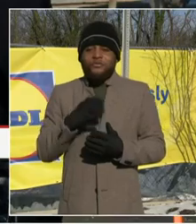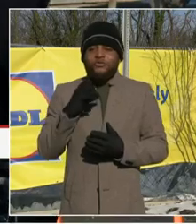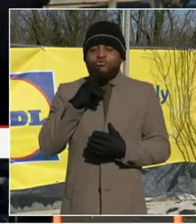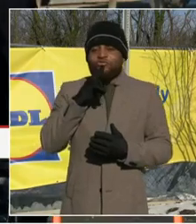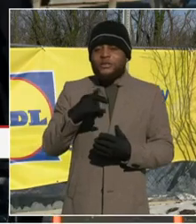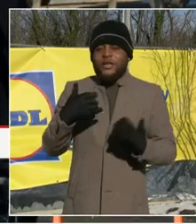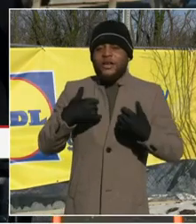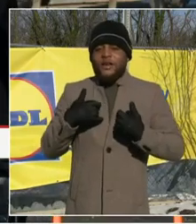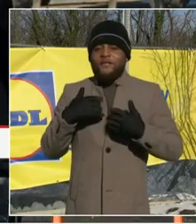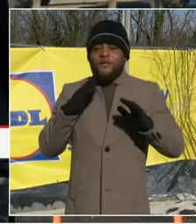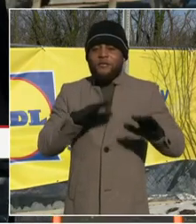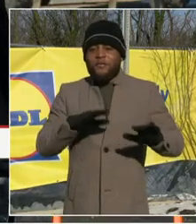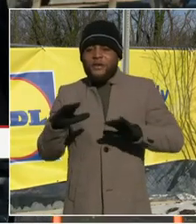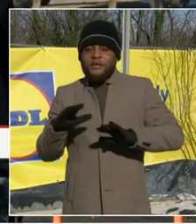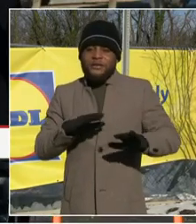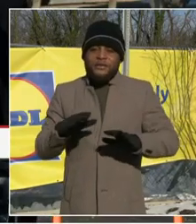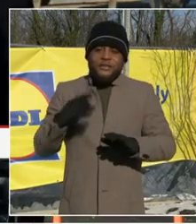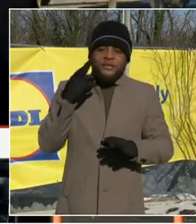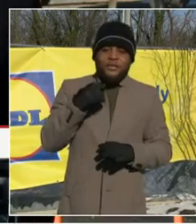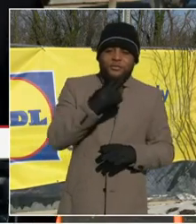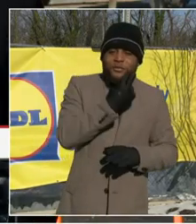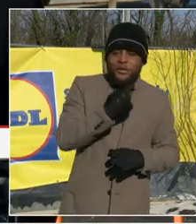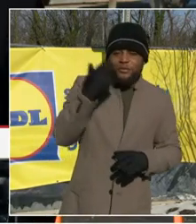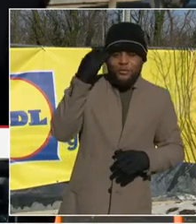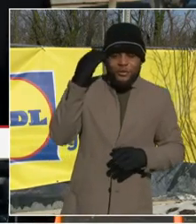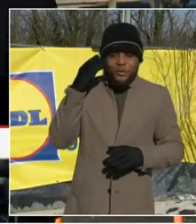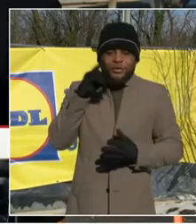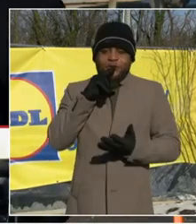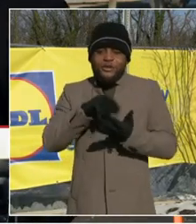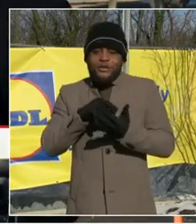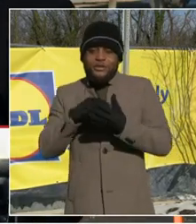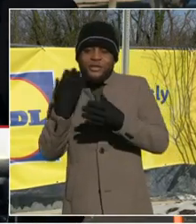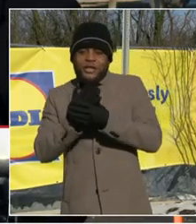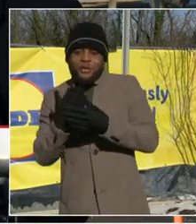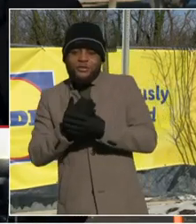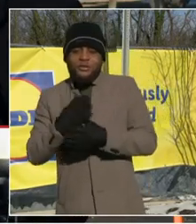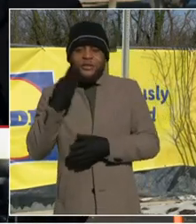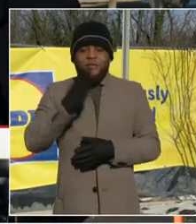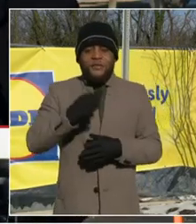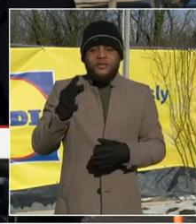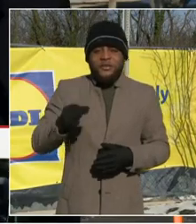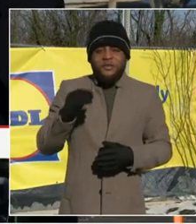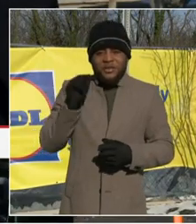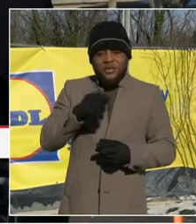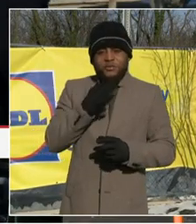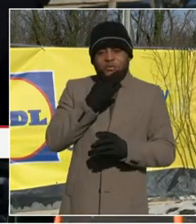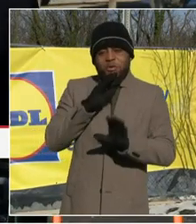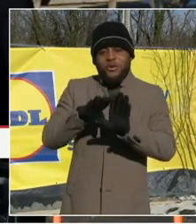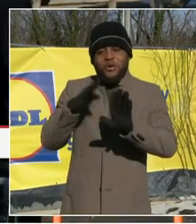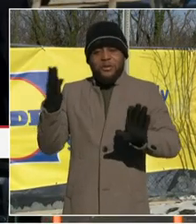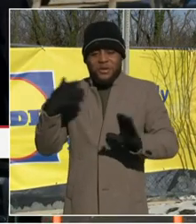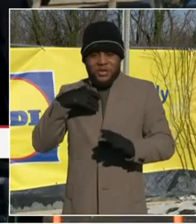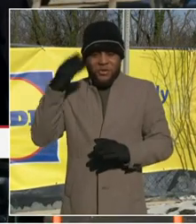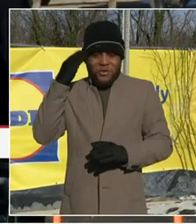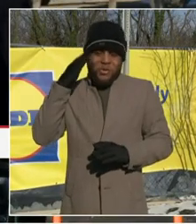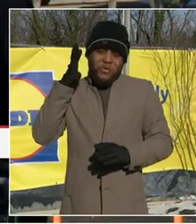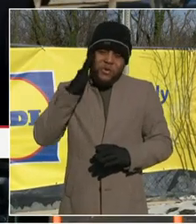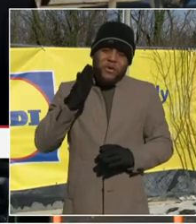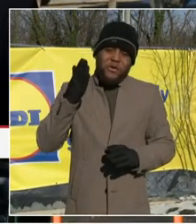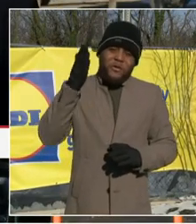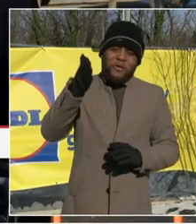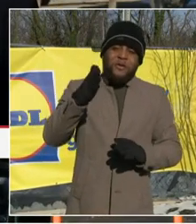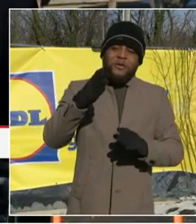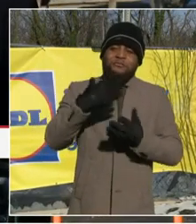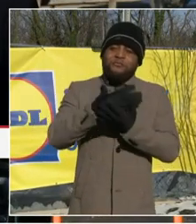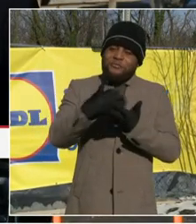restaurant serving chicken sandwiches and hand-cut French fries, will open. I'm sure that will be a sellout the first day. They're going to have to order more